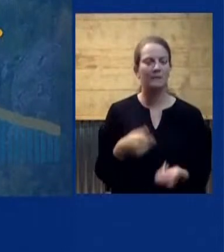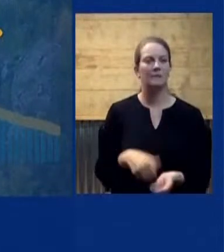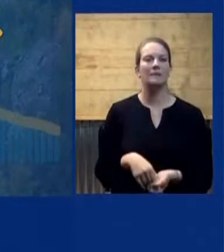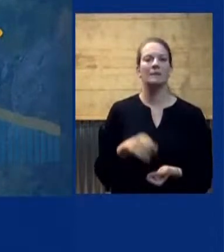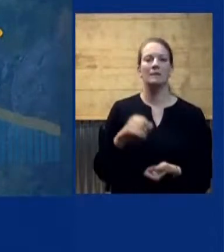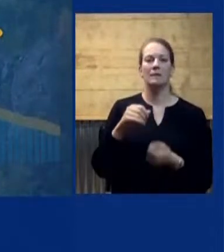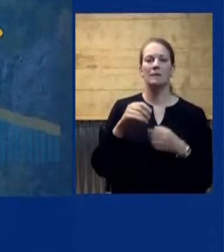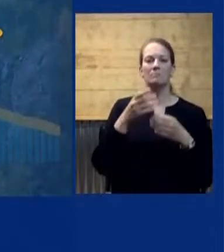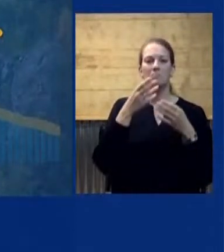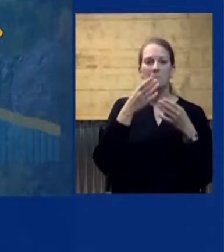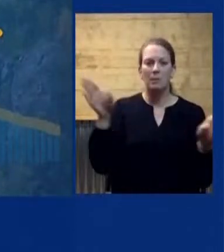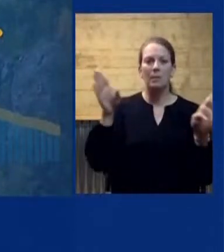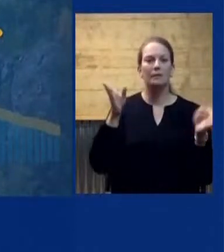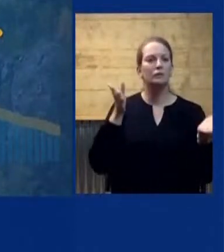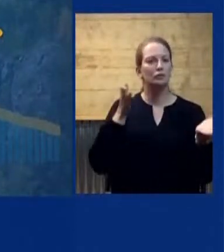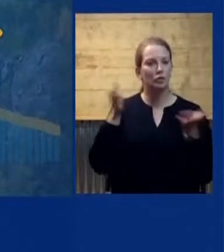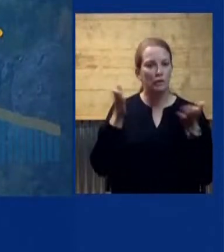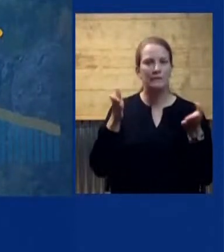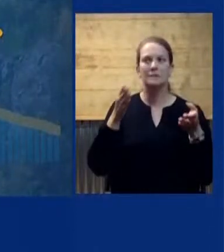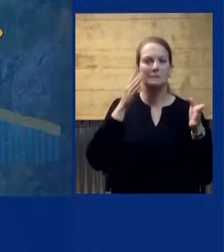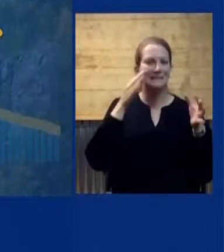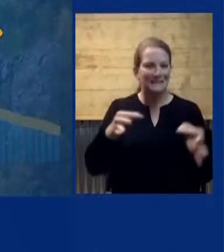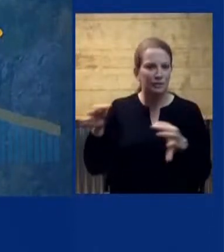the decisions that are made.